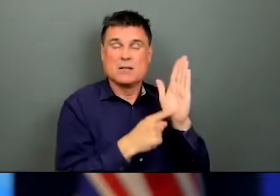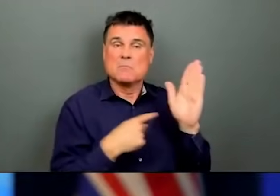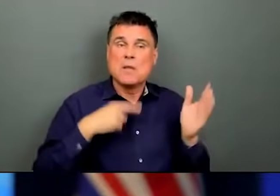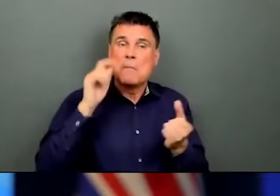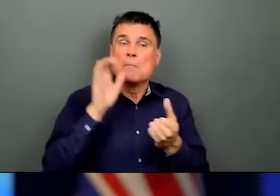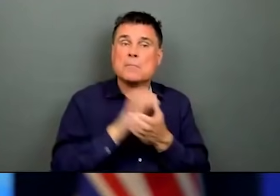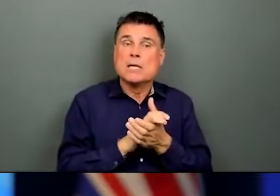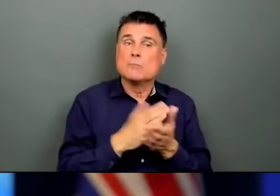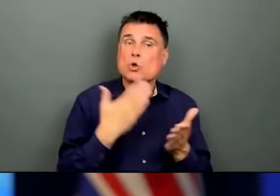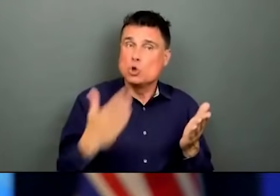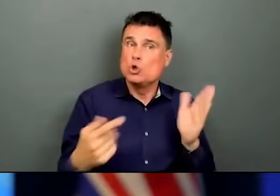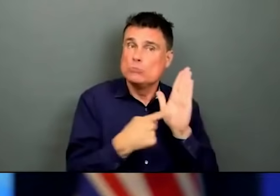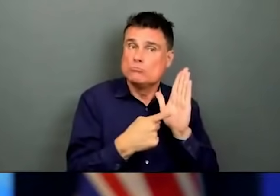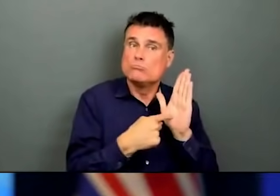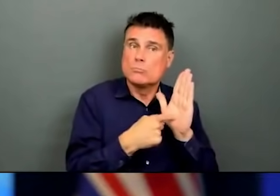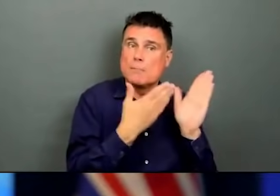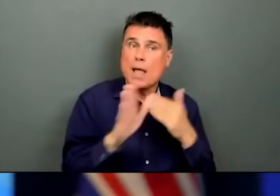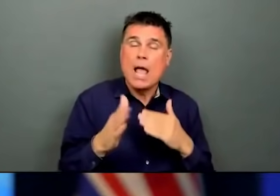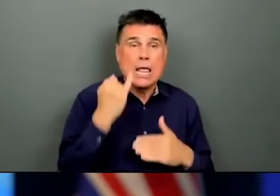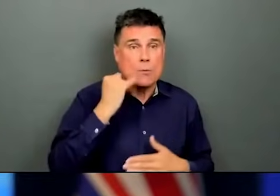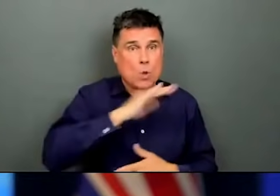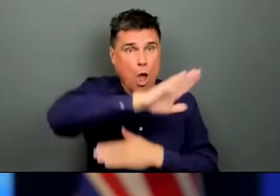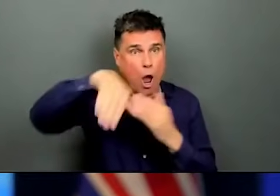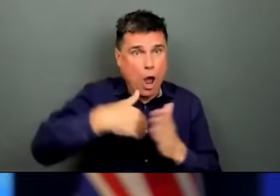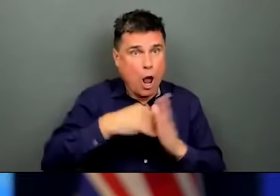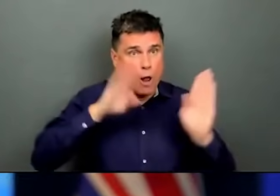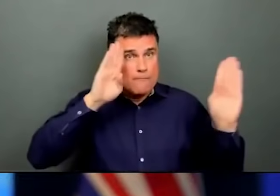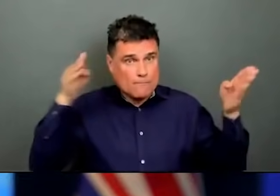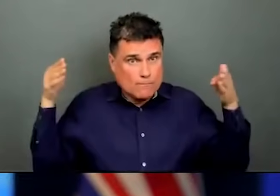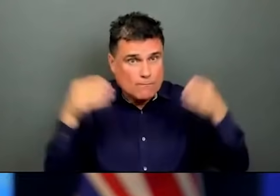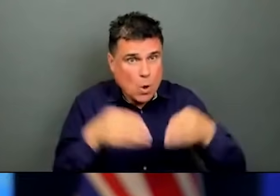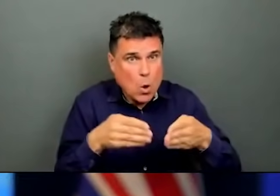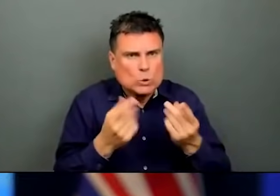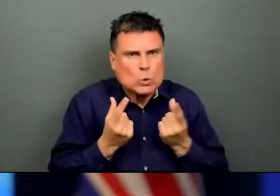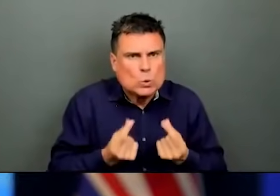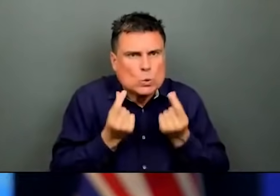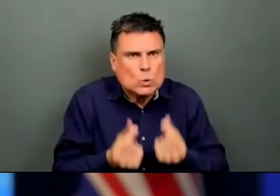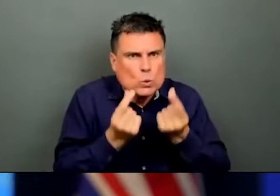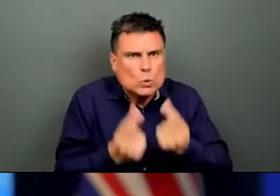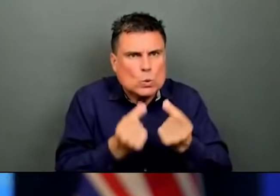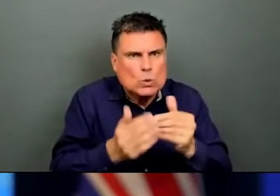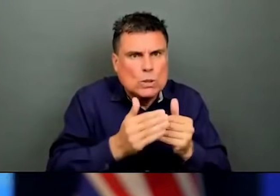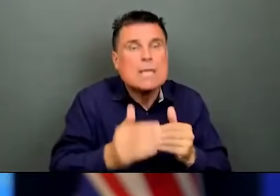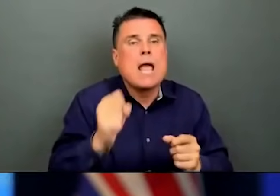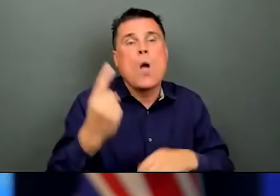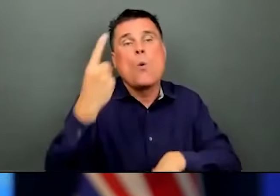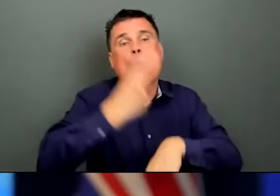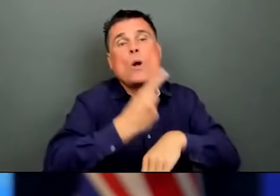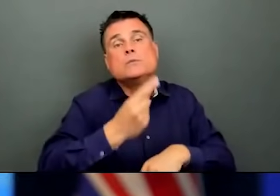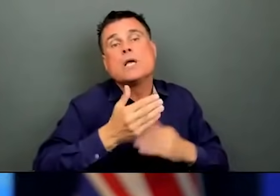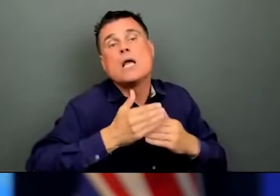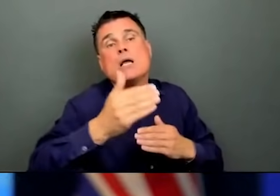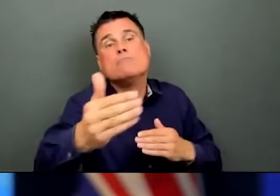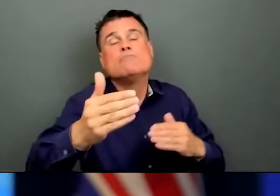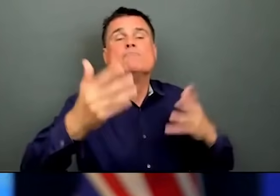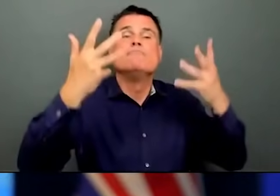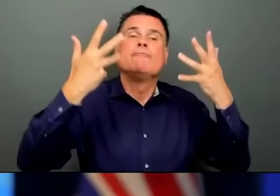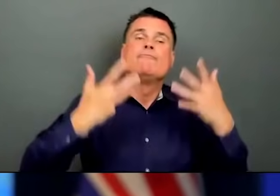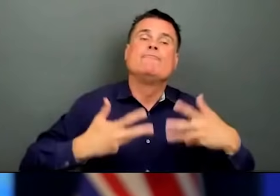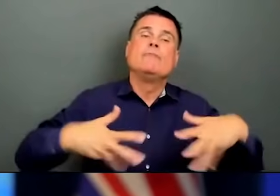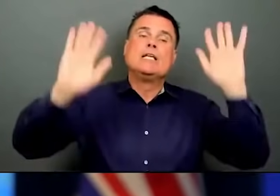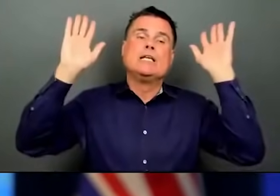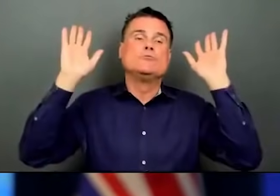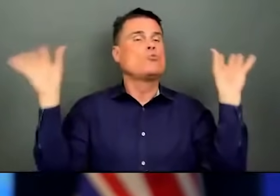environmental organizations, we can get there. I'm not going to put a date on it. That's a recipe for failure. I want success, and I believe